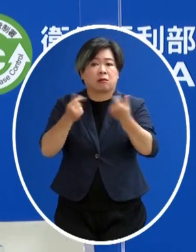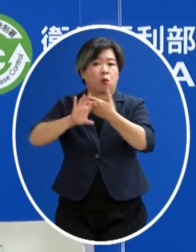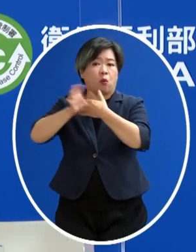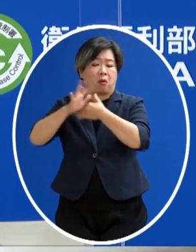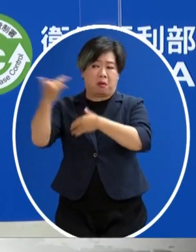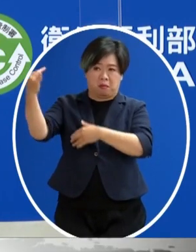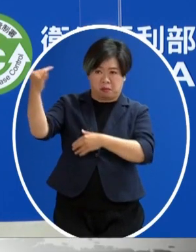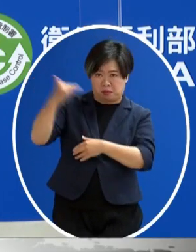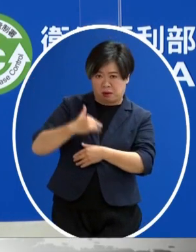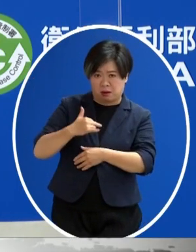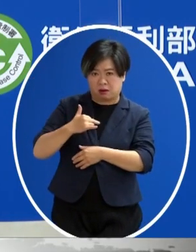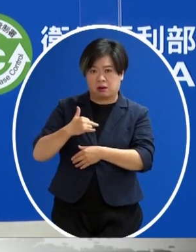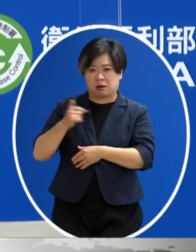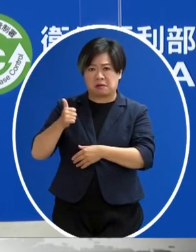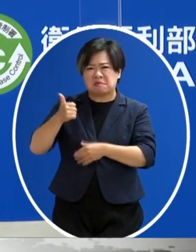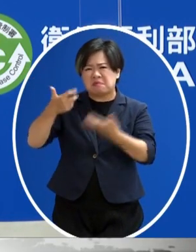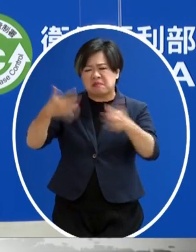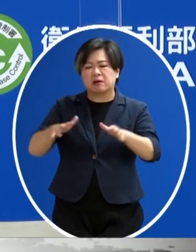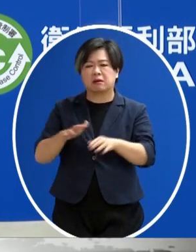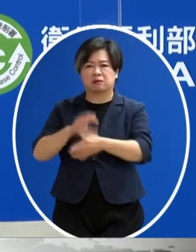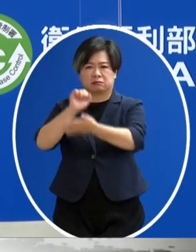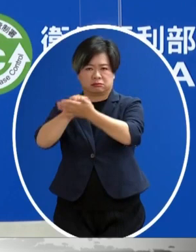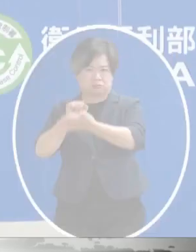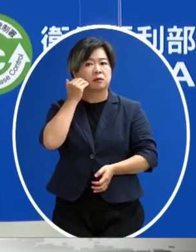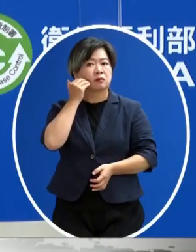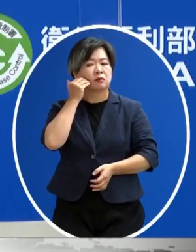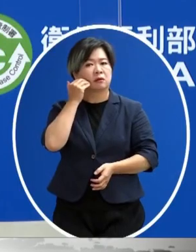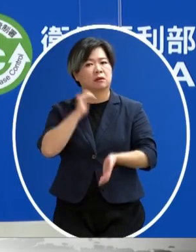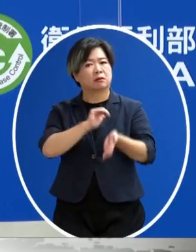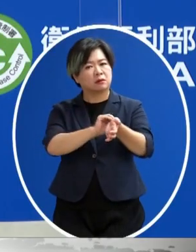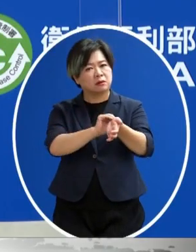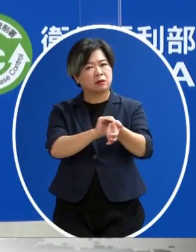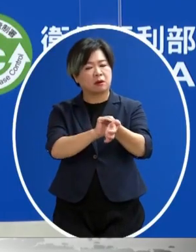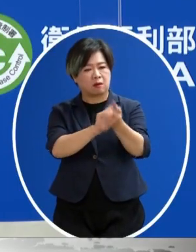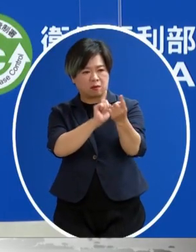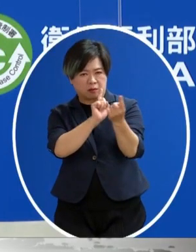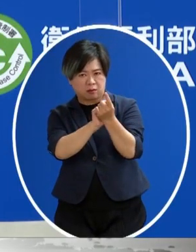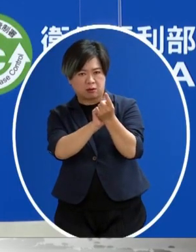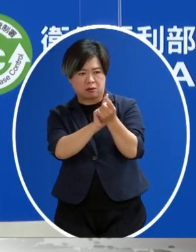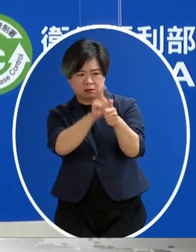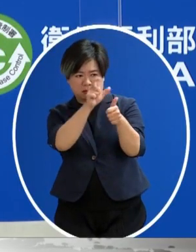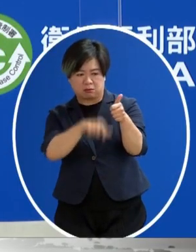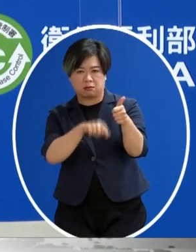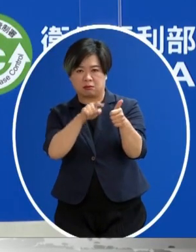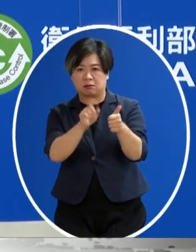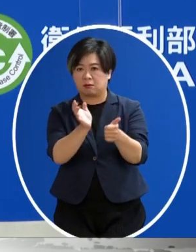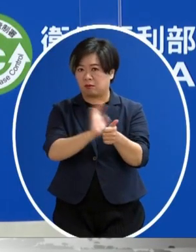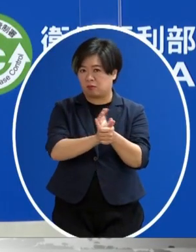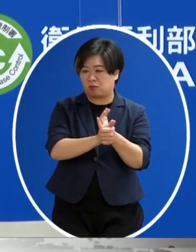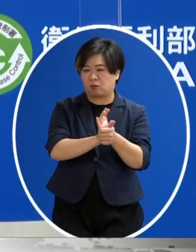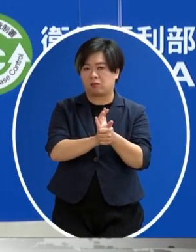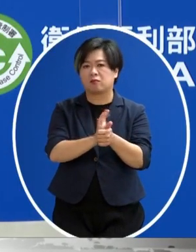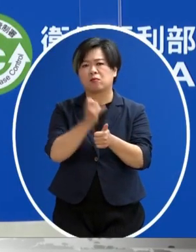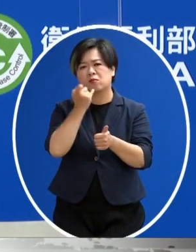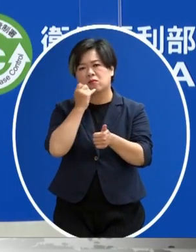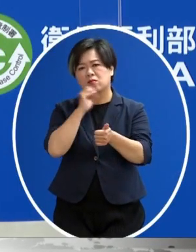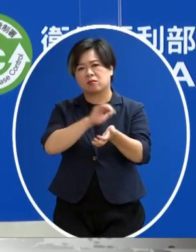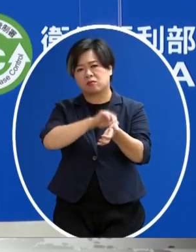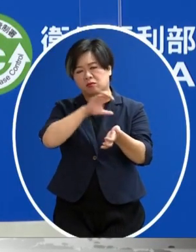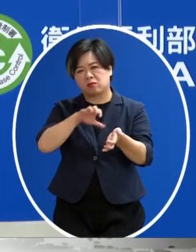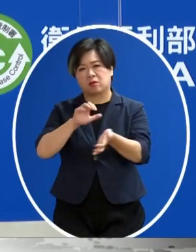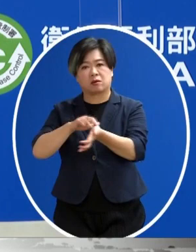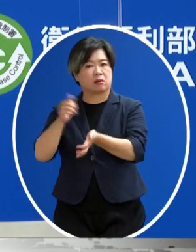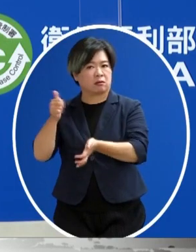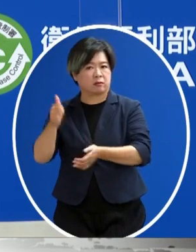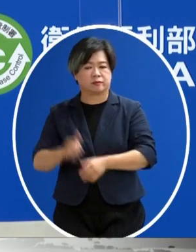from overseas. The main purpose was to give more information to medical institutions and doctors so that when they are treating the patient, they can make better